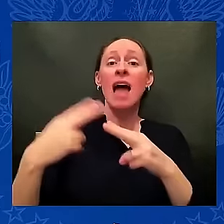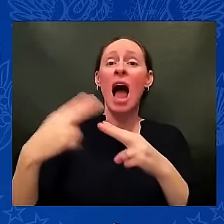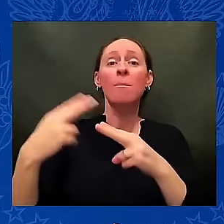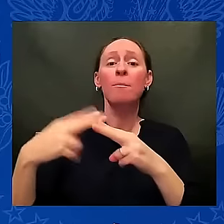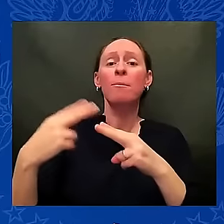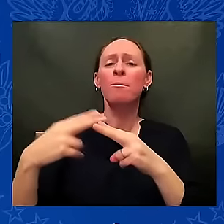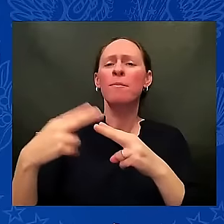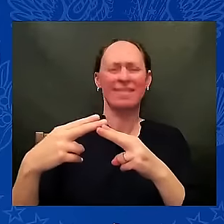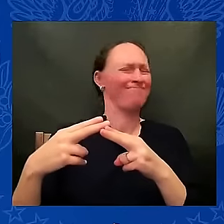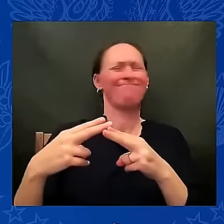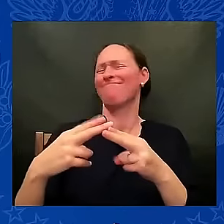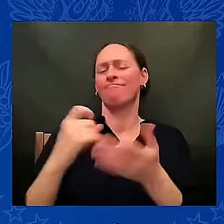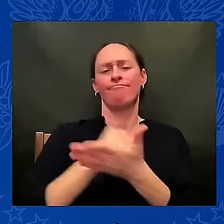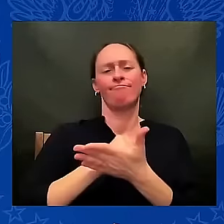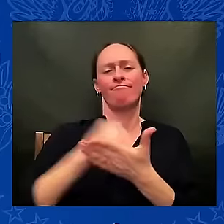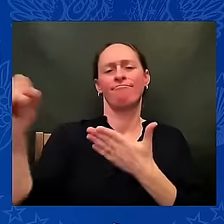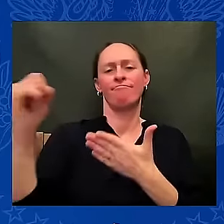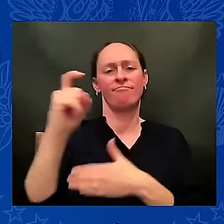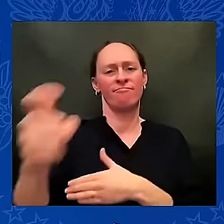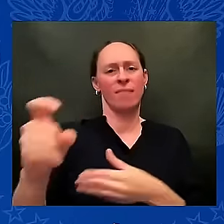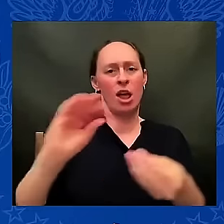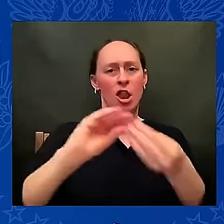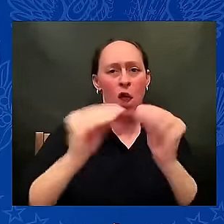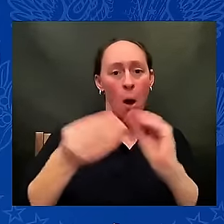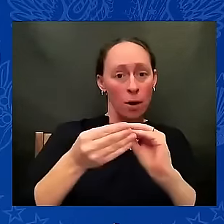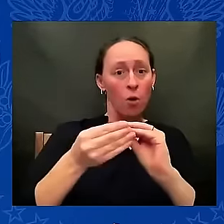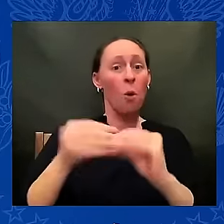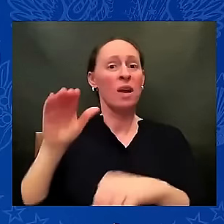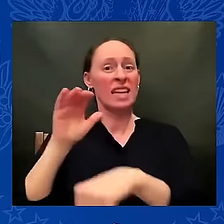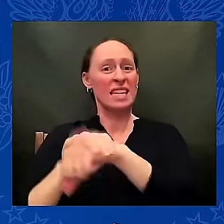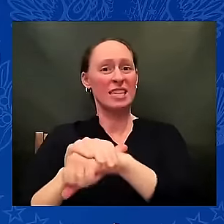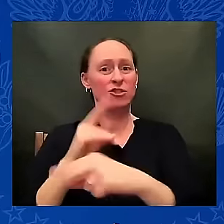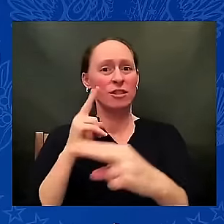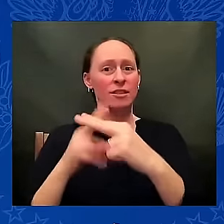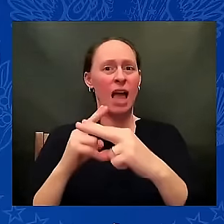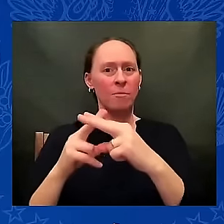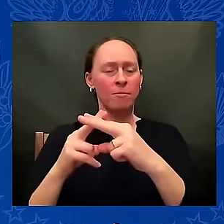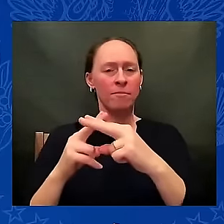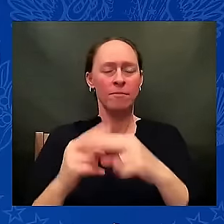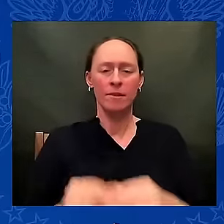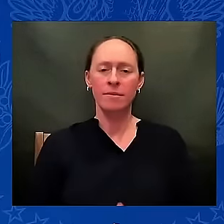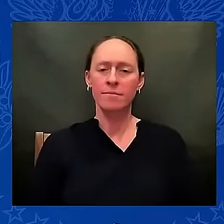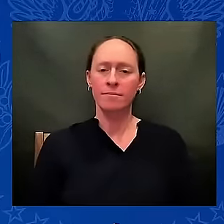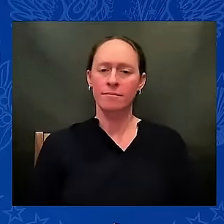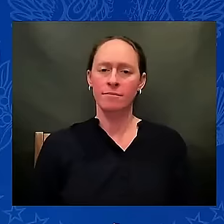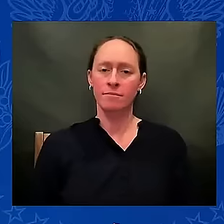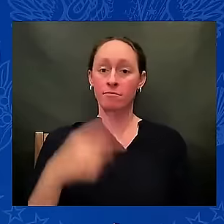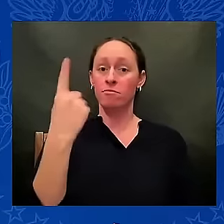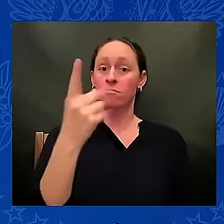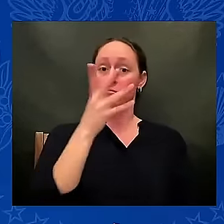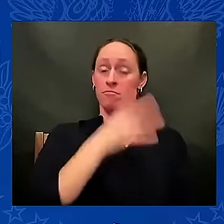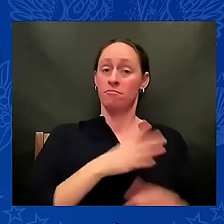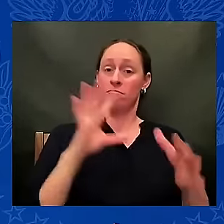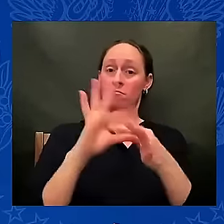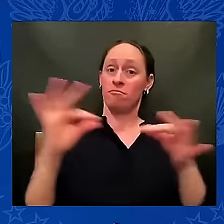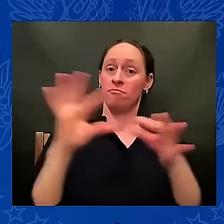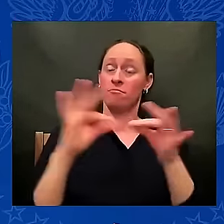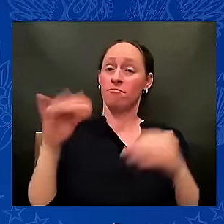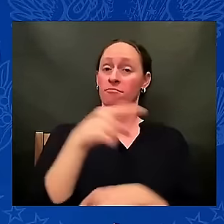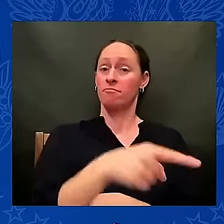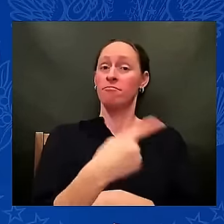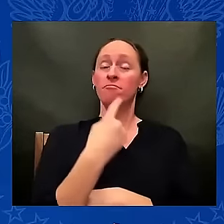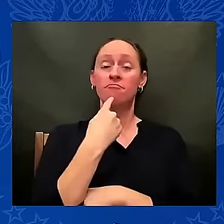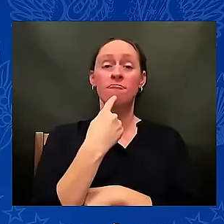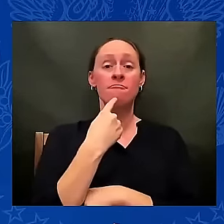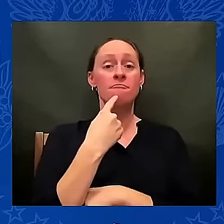recounted her days when taken away. She said, quote, my mother, standing on that sidewalk as we loaded into a green bus, I